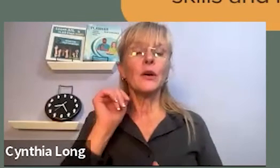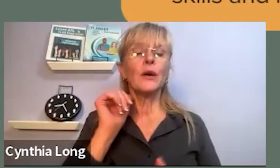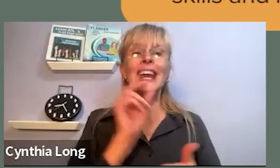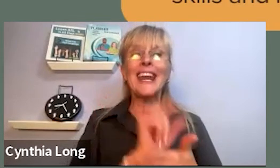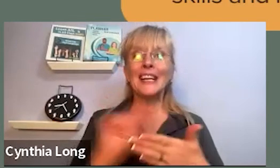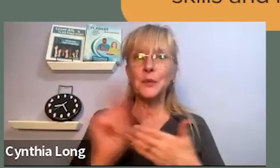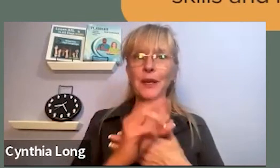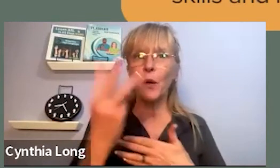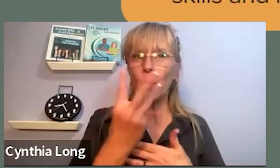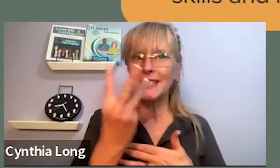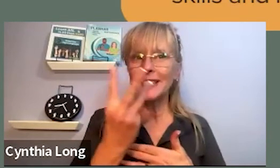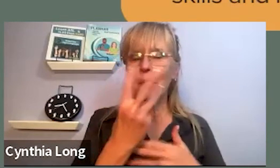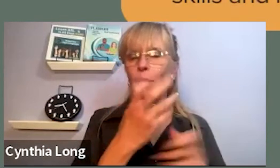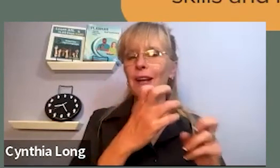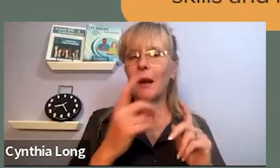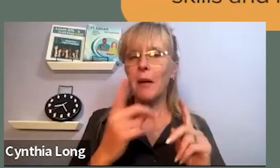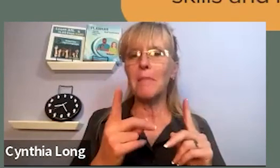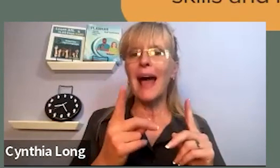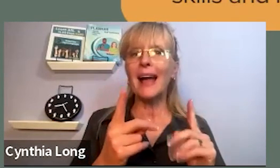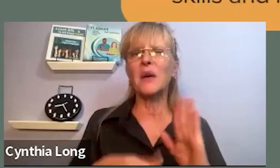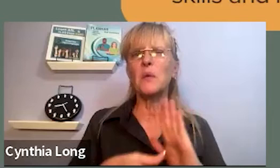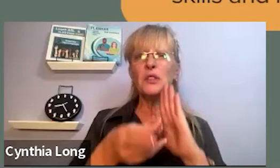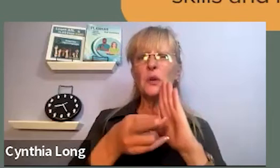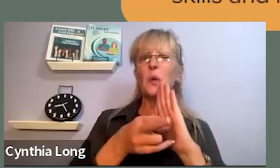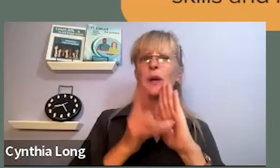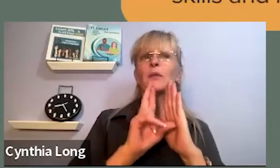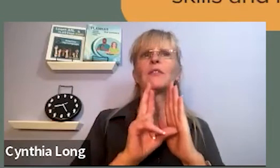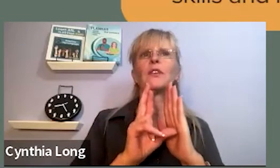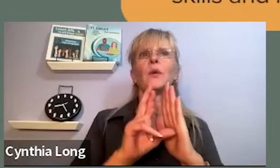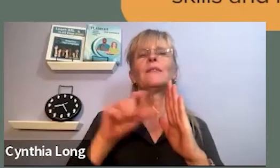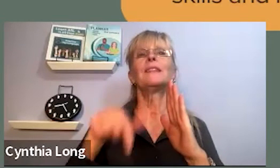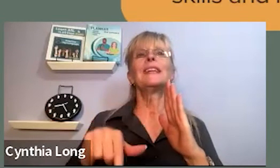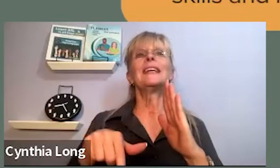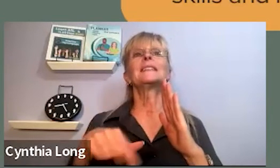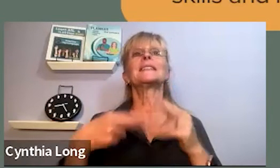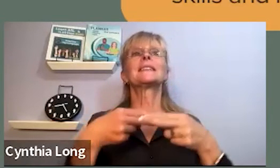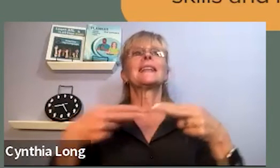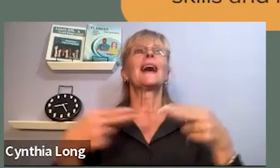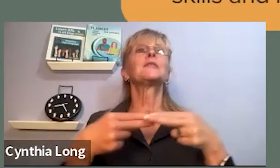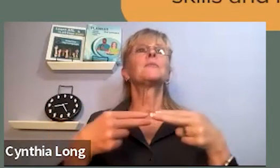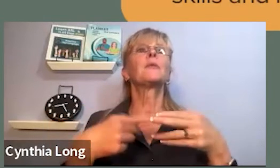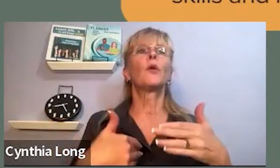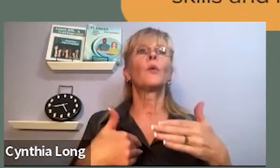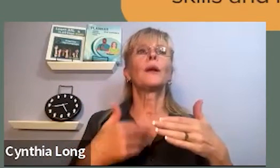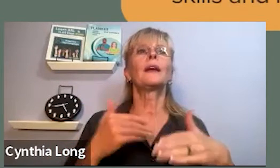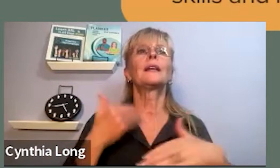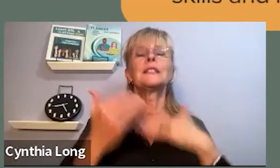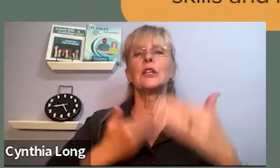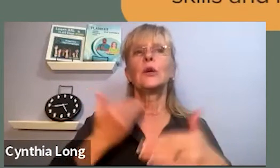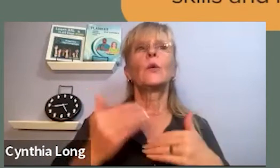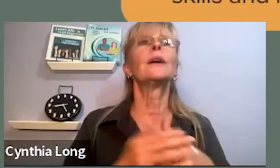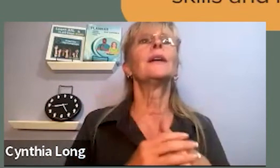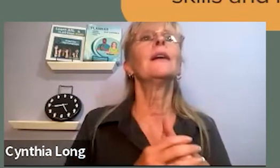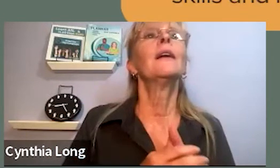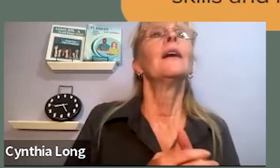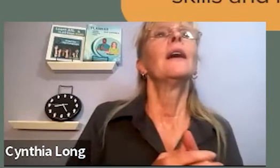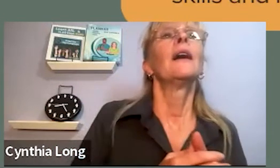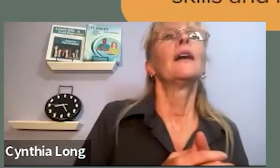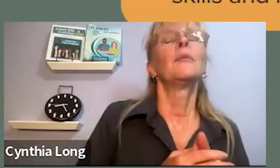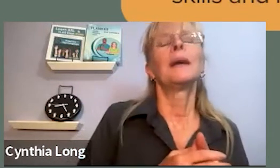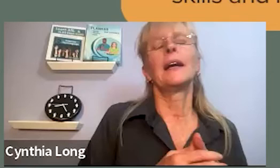Okay, and so next week on Wednesday, we're going to come back and we'll do a quick review of these slides before we continue